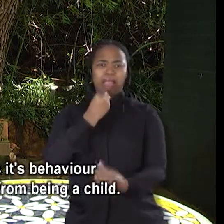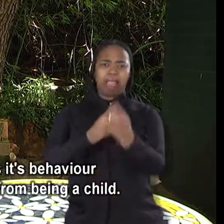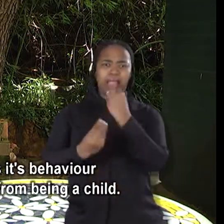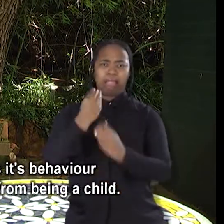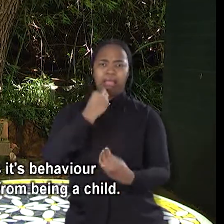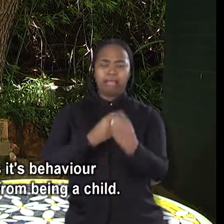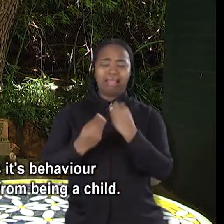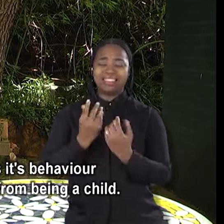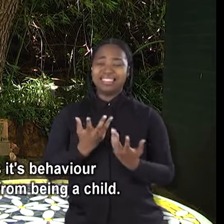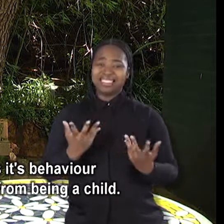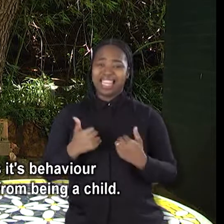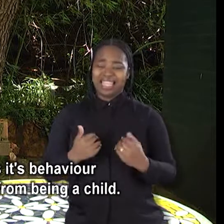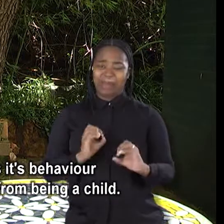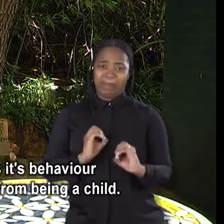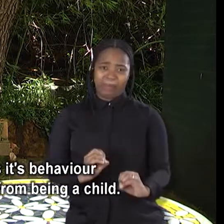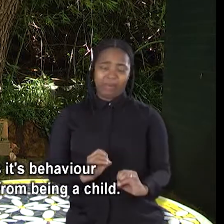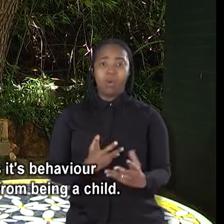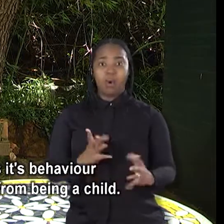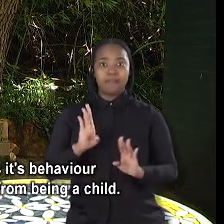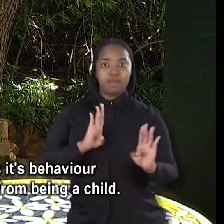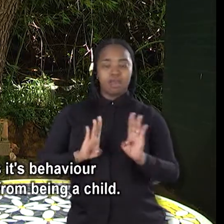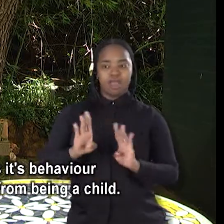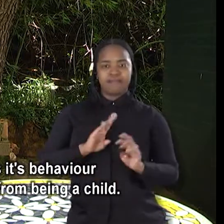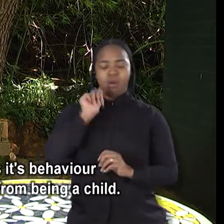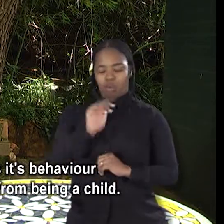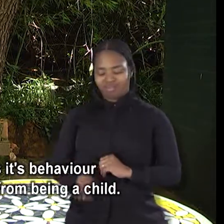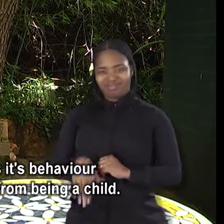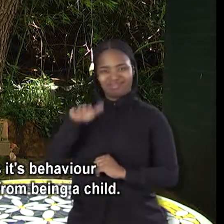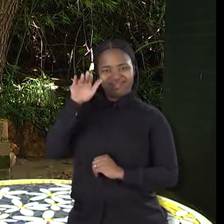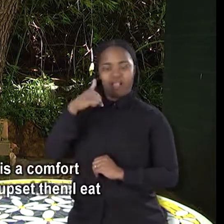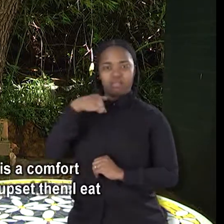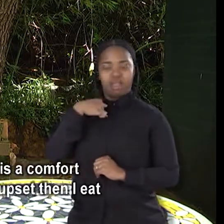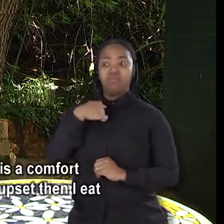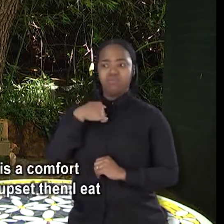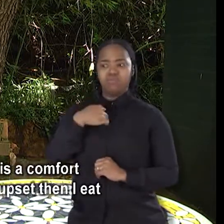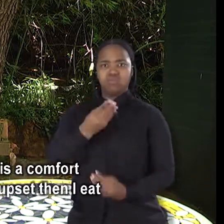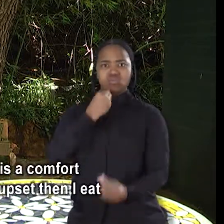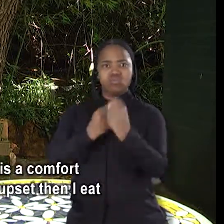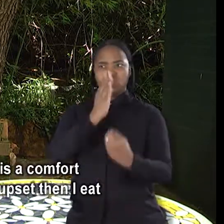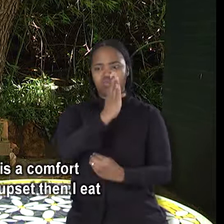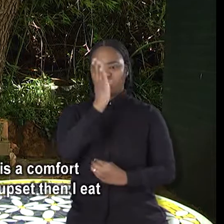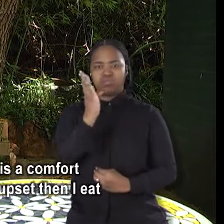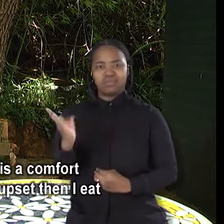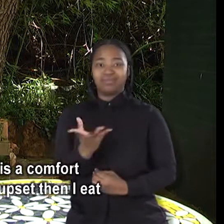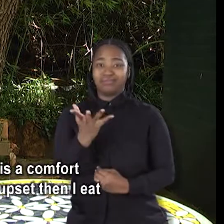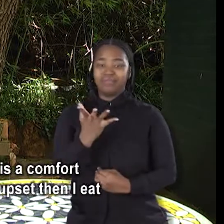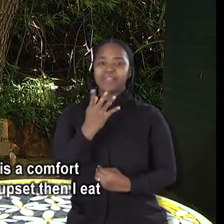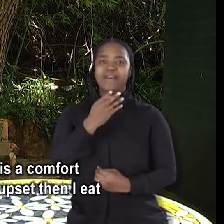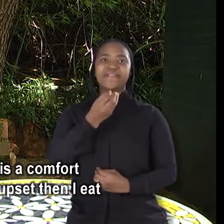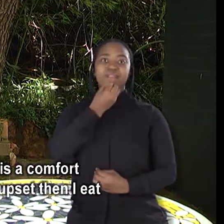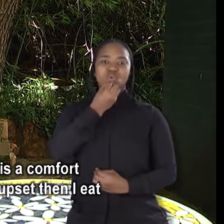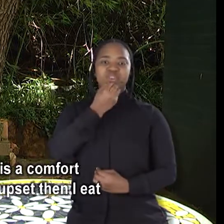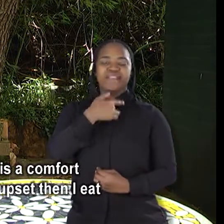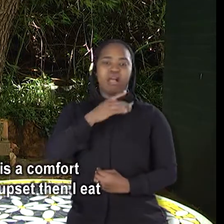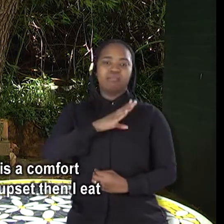Or sometimes it's also behaviour that you've learned from when you were a child So food is a comfort when